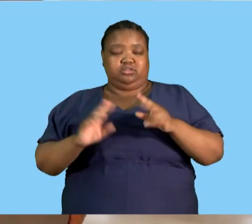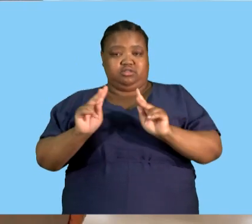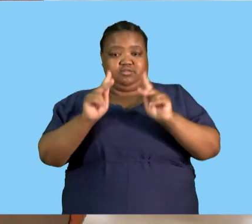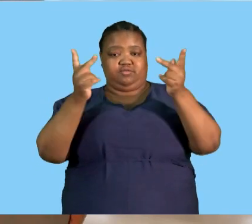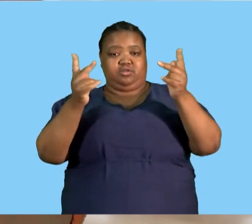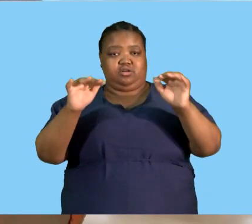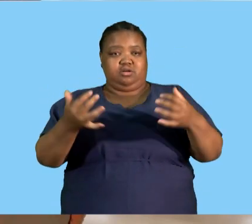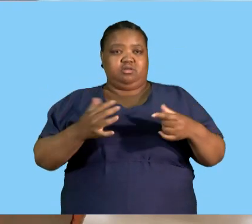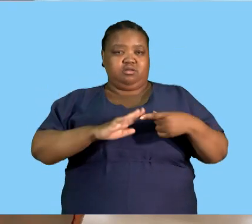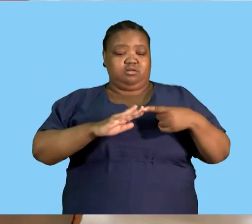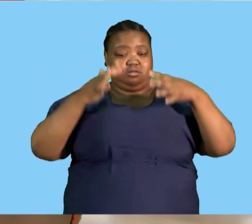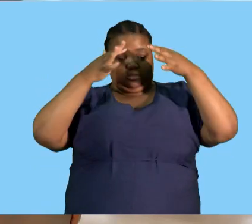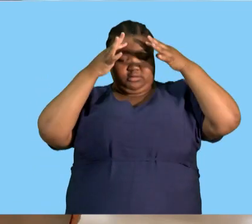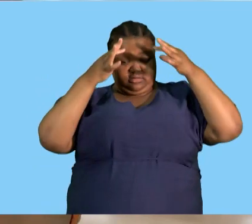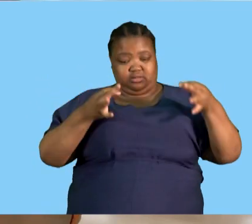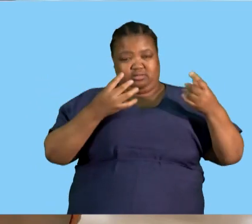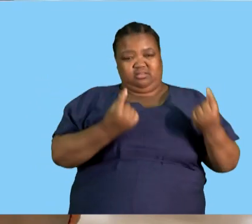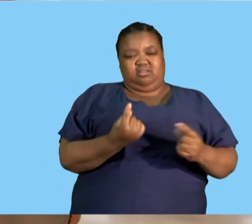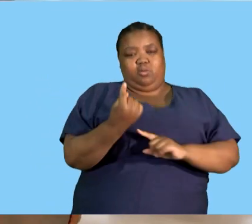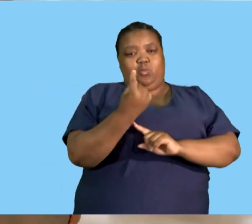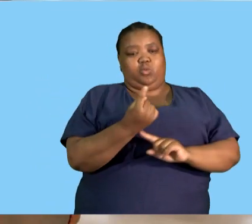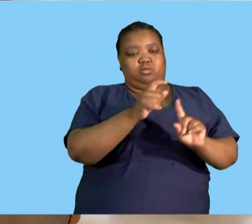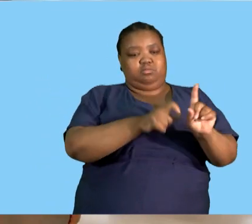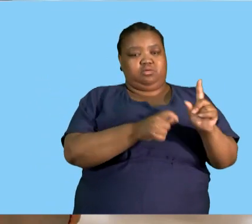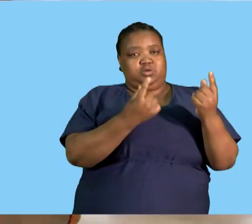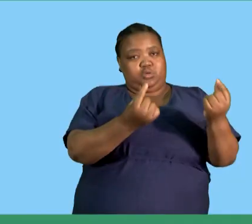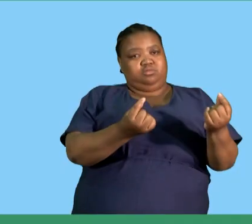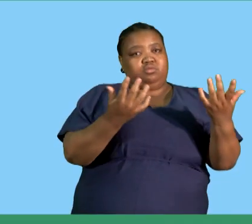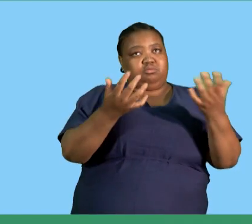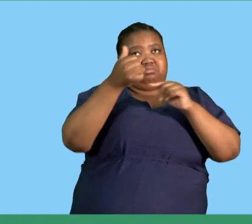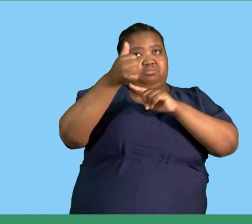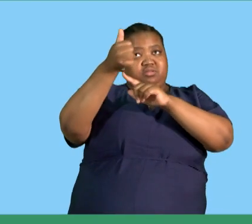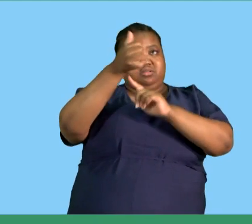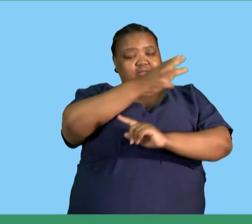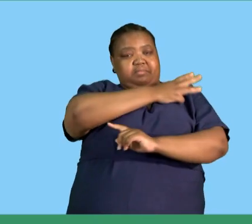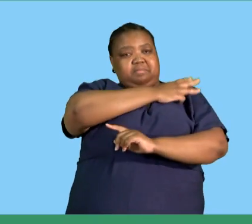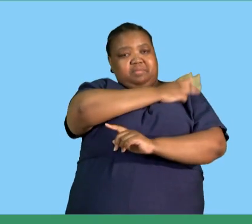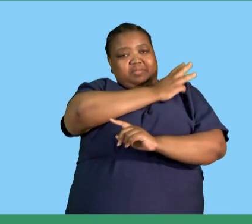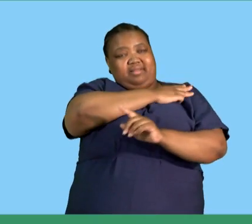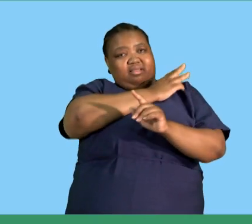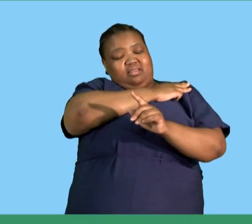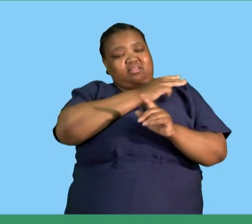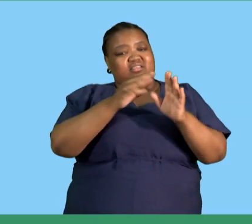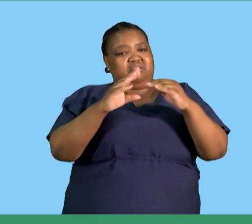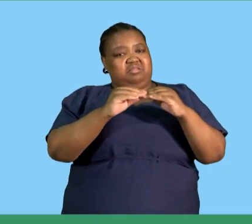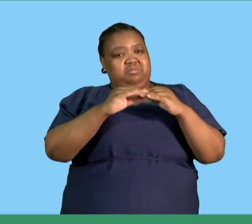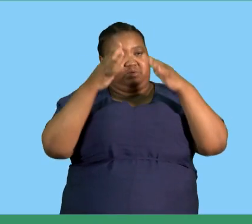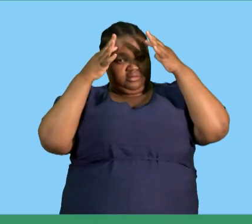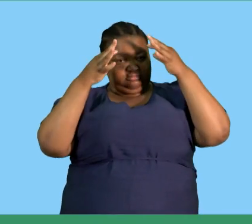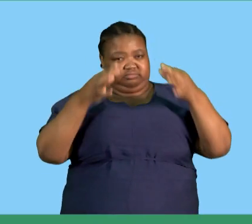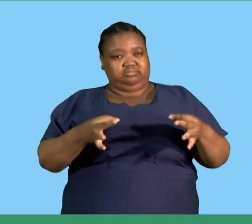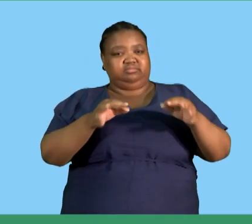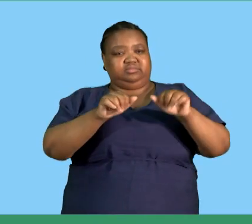solving and decision making. Let's hear. Decision making, it is often done by one person or a member of a